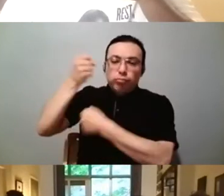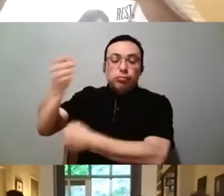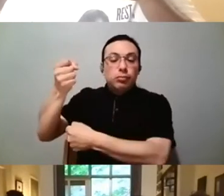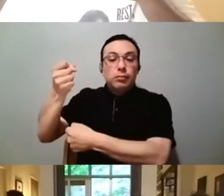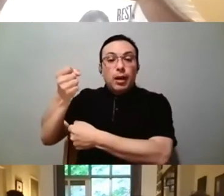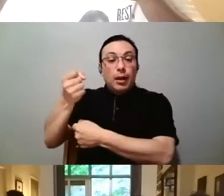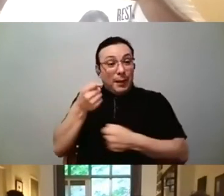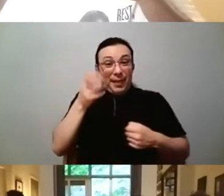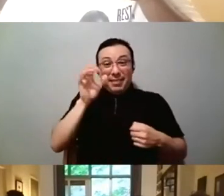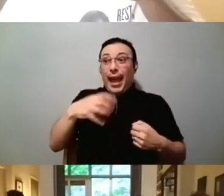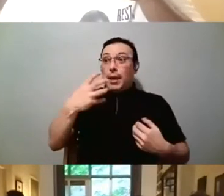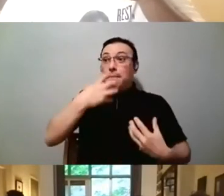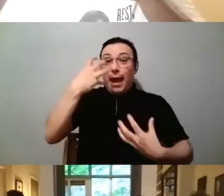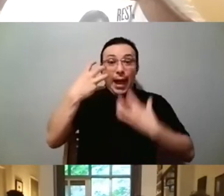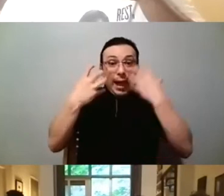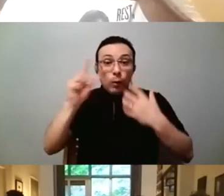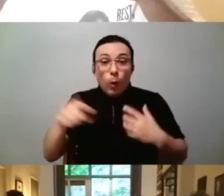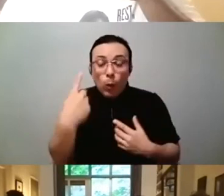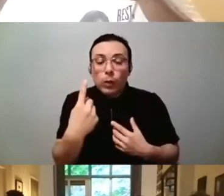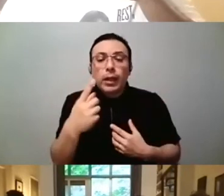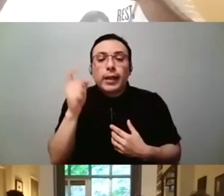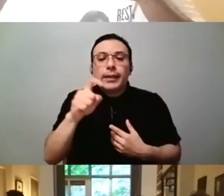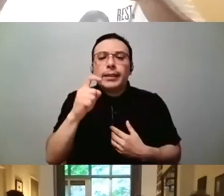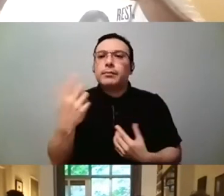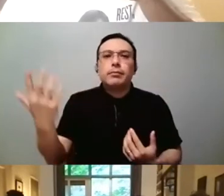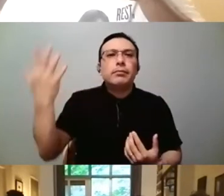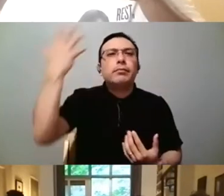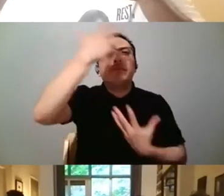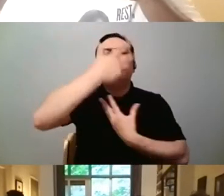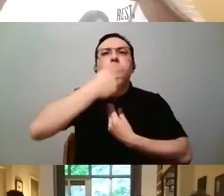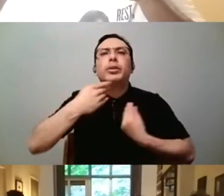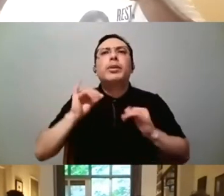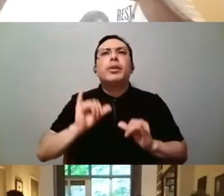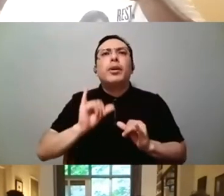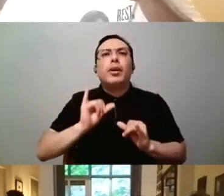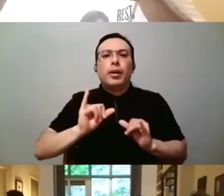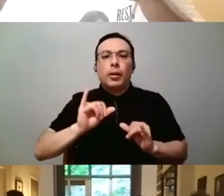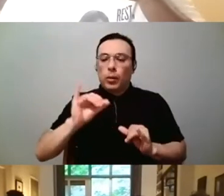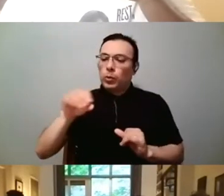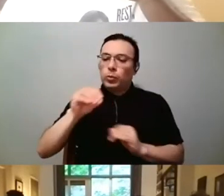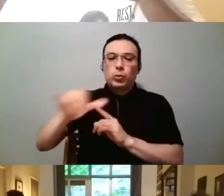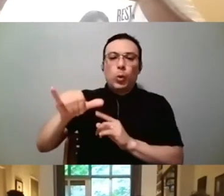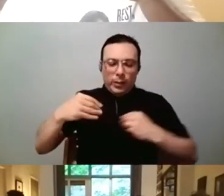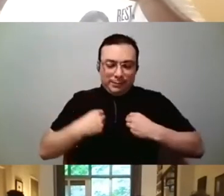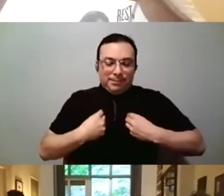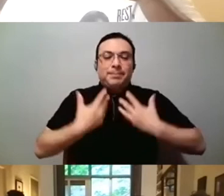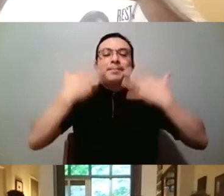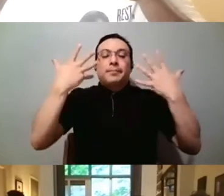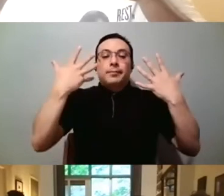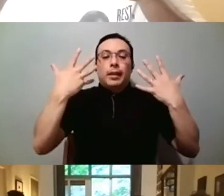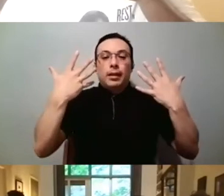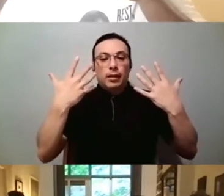Heather a radical joy that can hold together rage grief and pleasure,